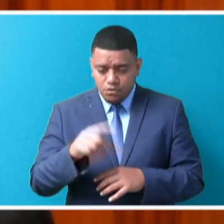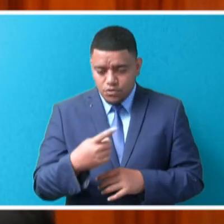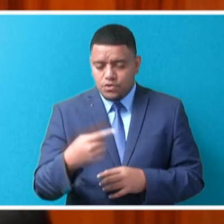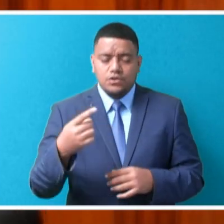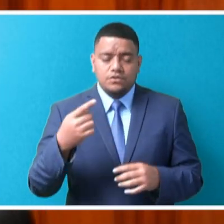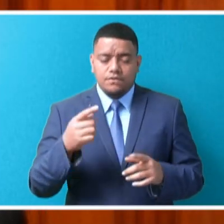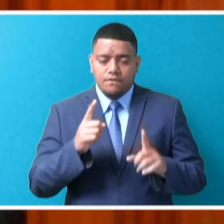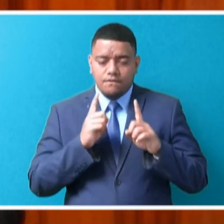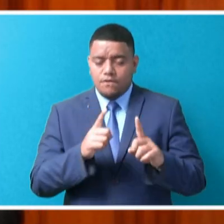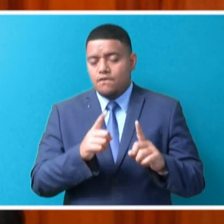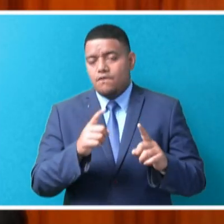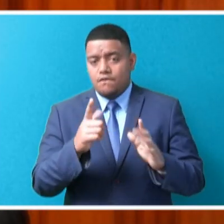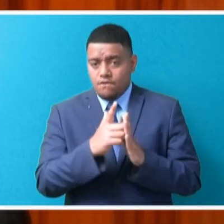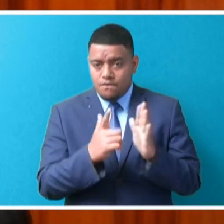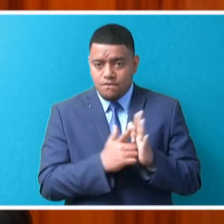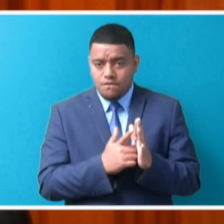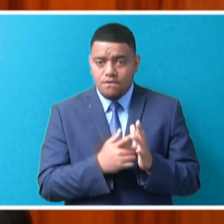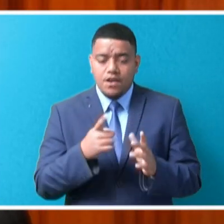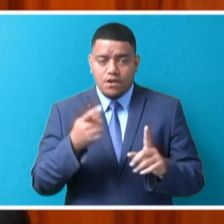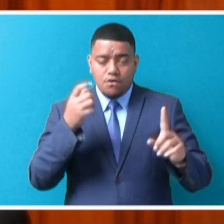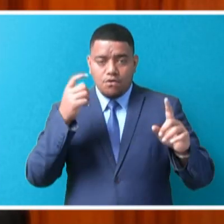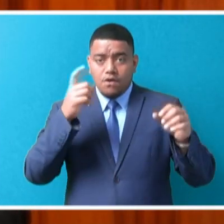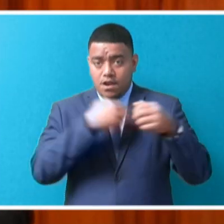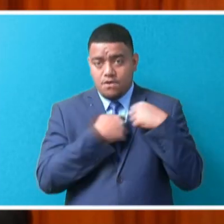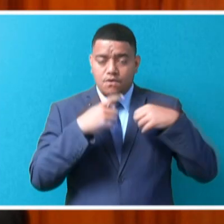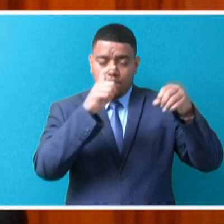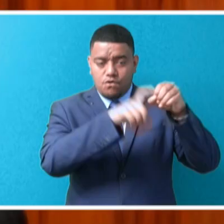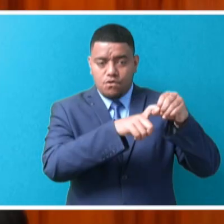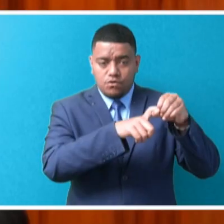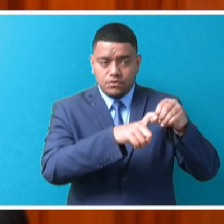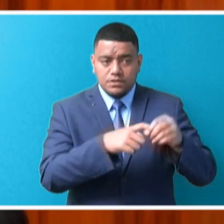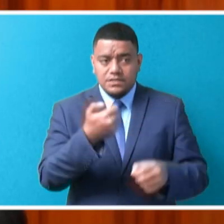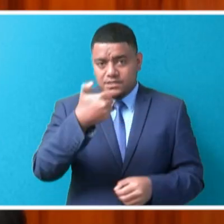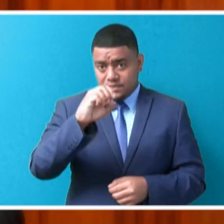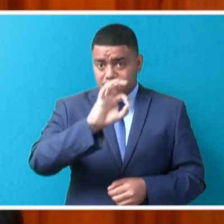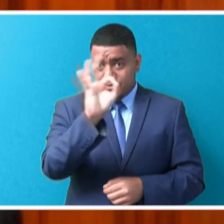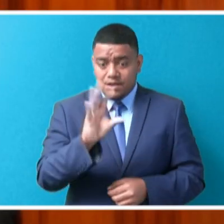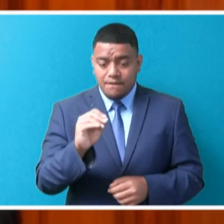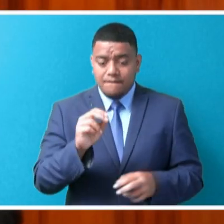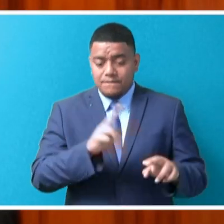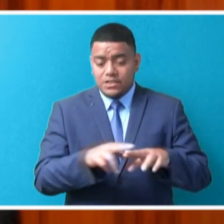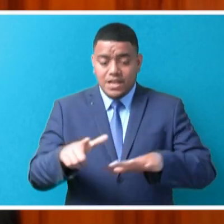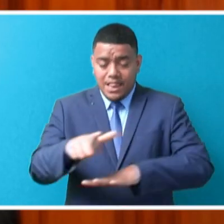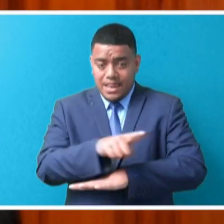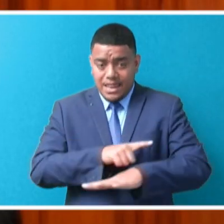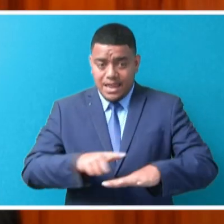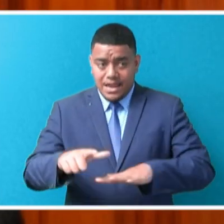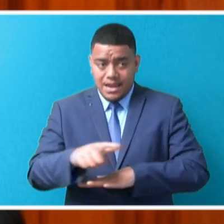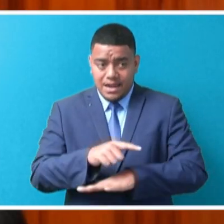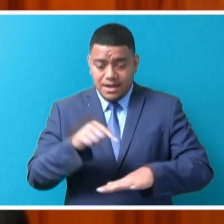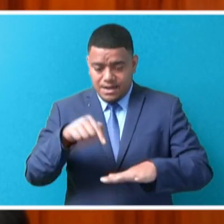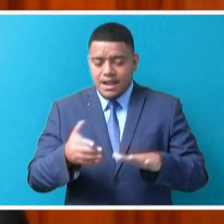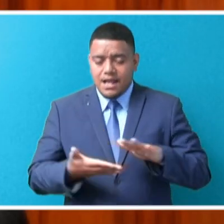ecological integrity, rural homes, and climate commitments. Approximately 60% of Fiji's land area remains under forest